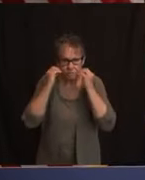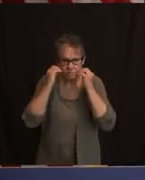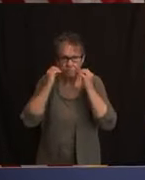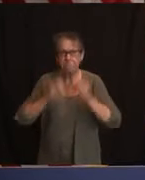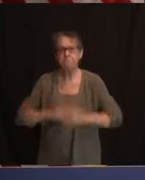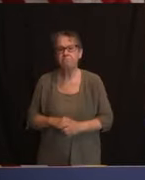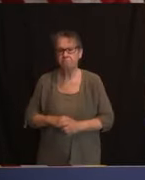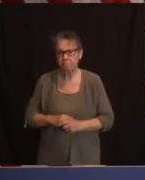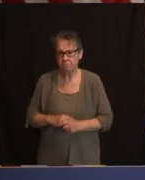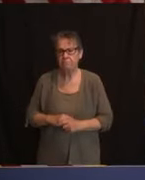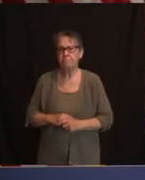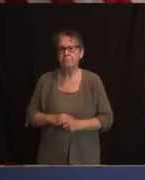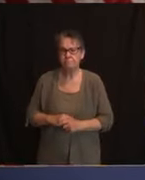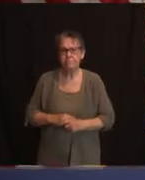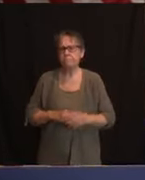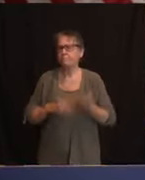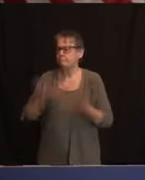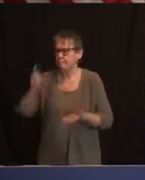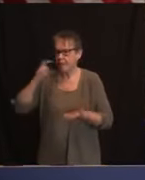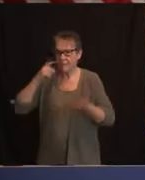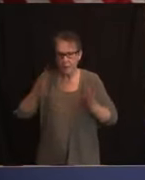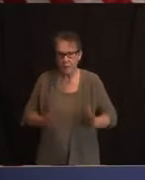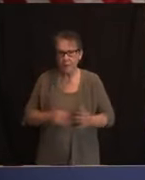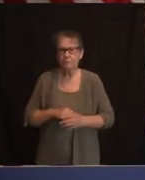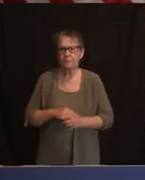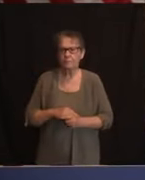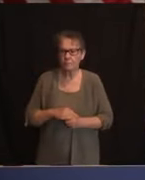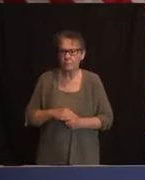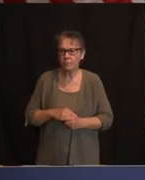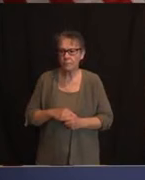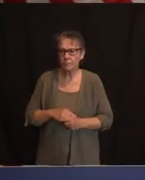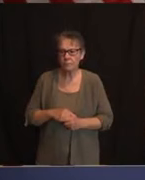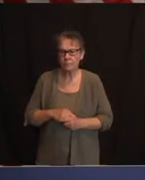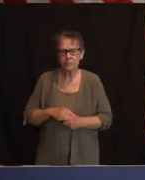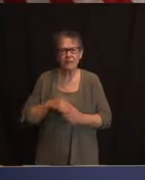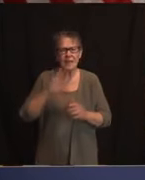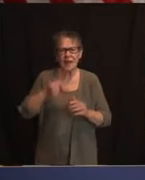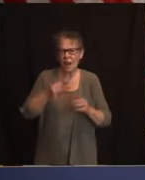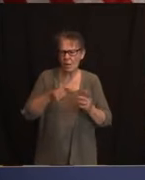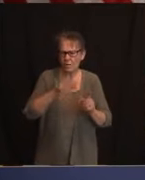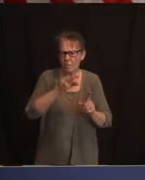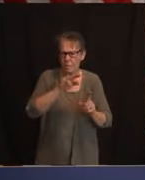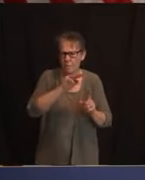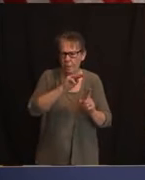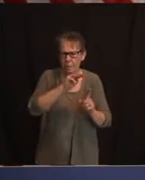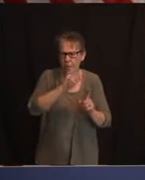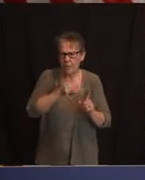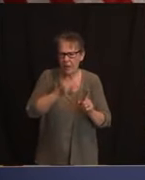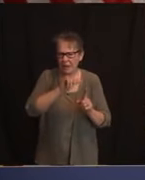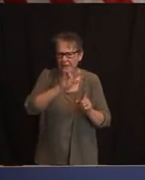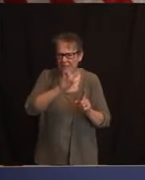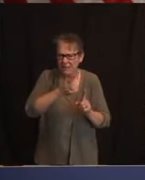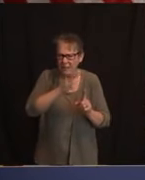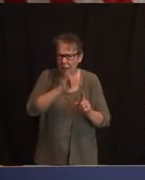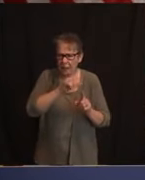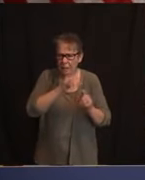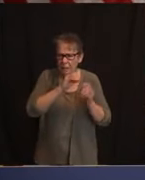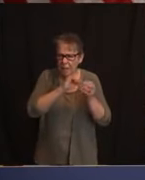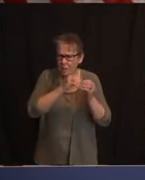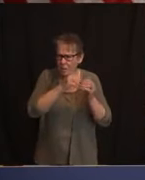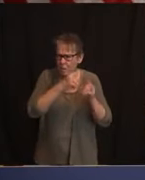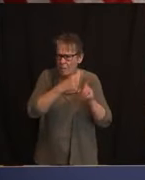said this right. The May 7 date on positivity is very simply, that's the last date that we have where specimens were collected, and we've got